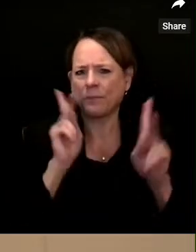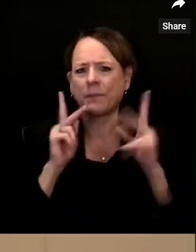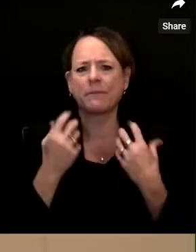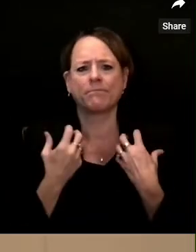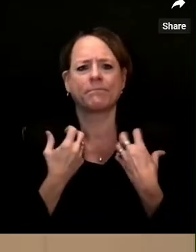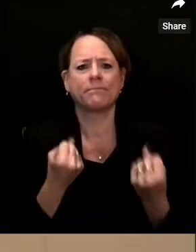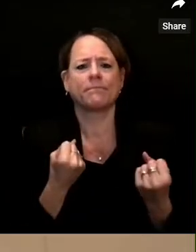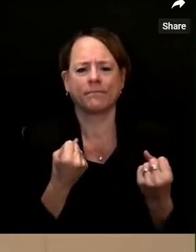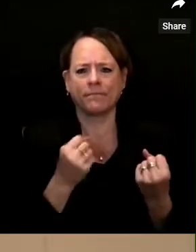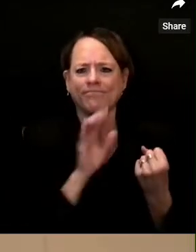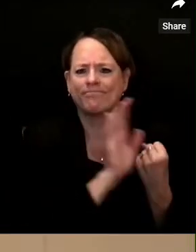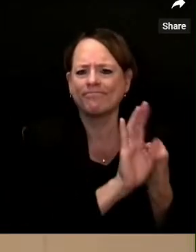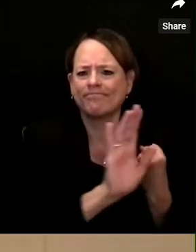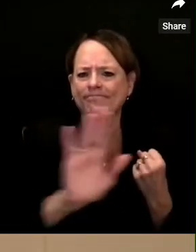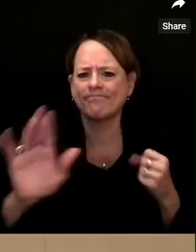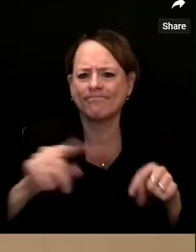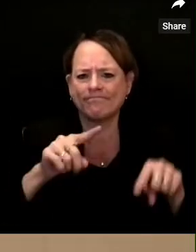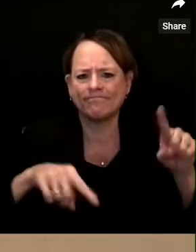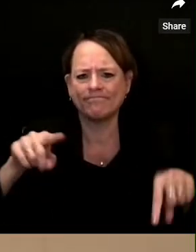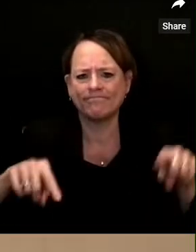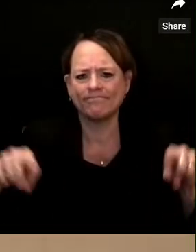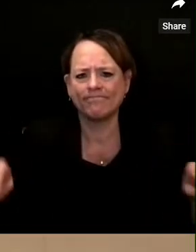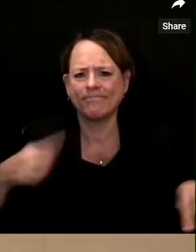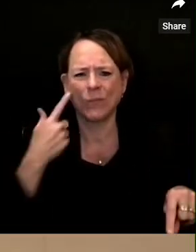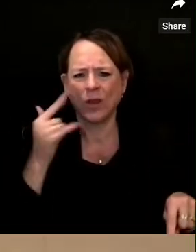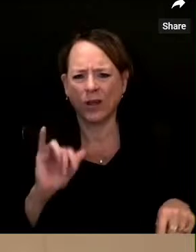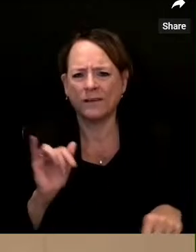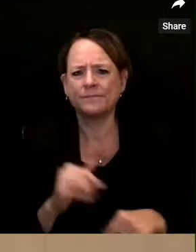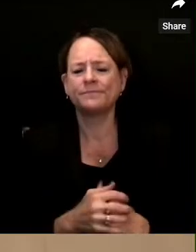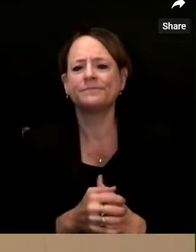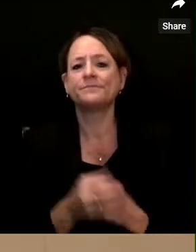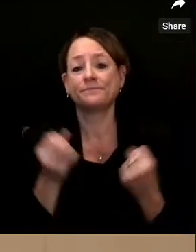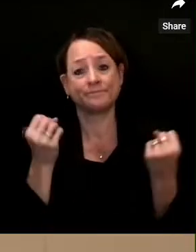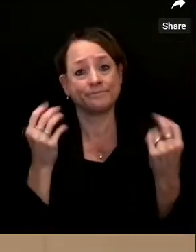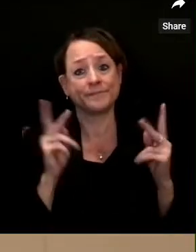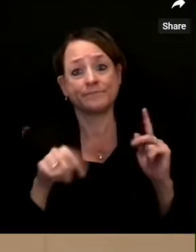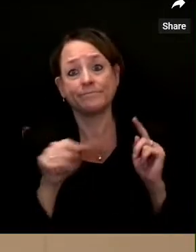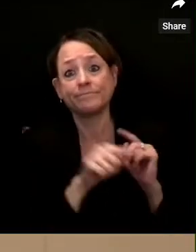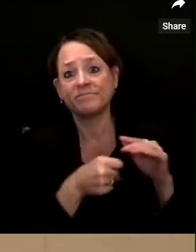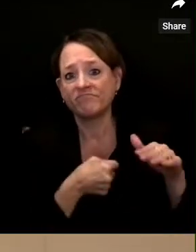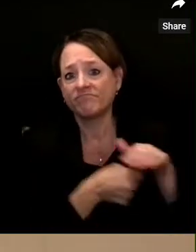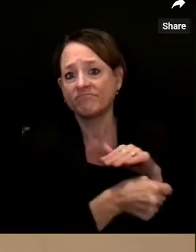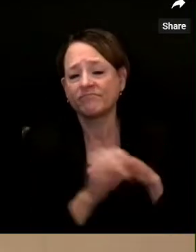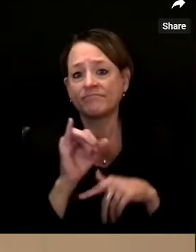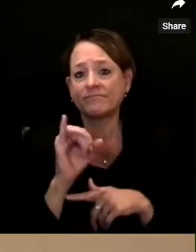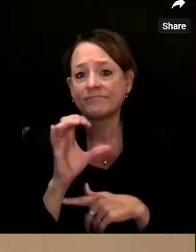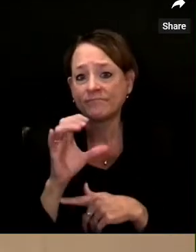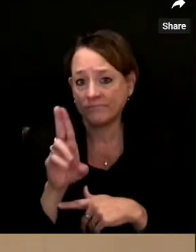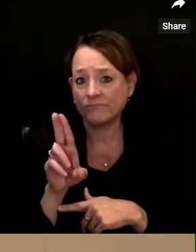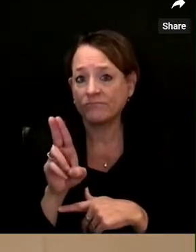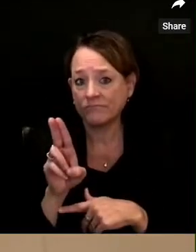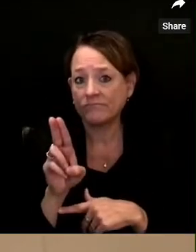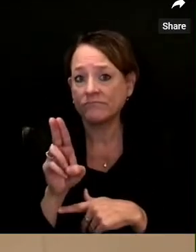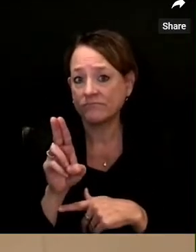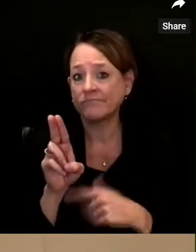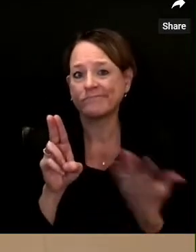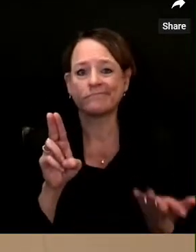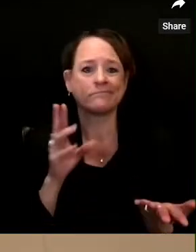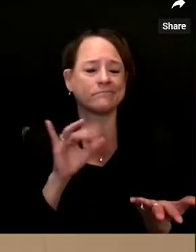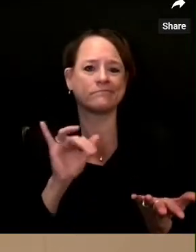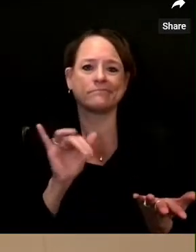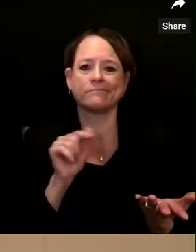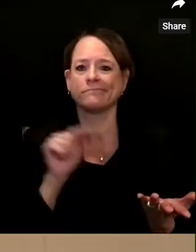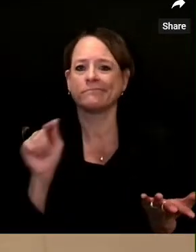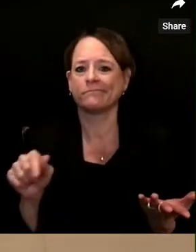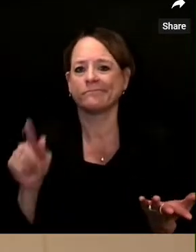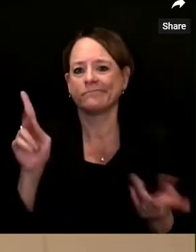it's not dramatically different than anyone who needs to be on a ventilator. It just takes a lot of time and a lot of recuperation, and many people need to go to